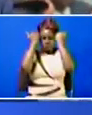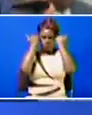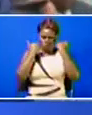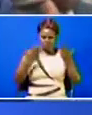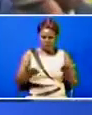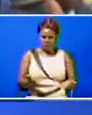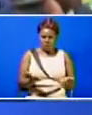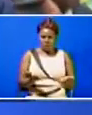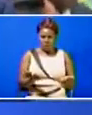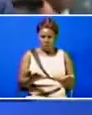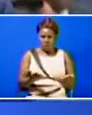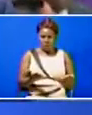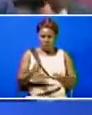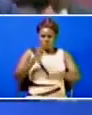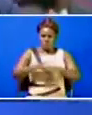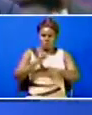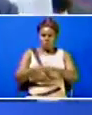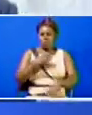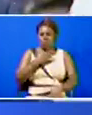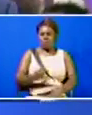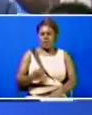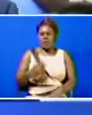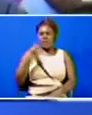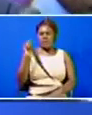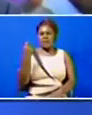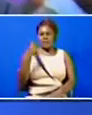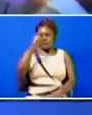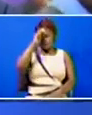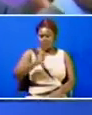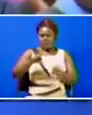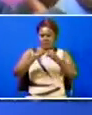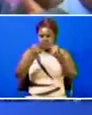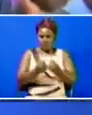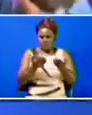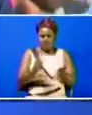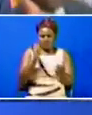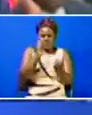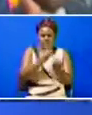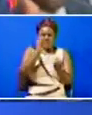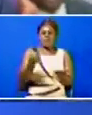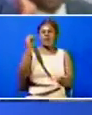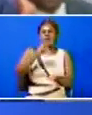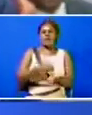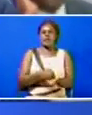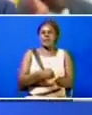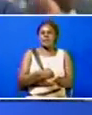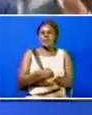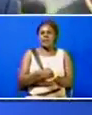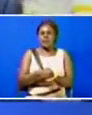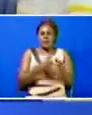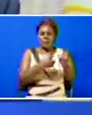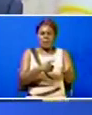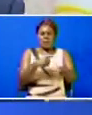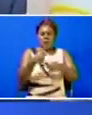corridors, the competence and goodwill of the Kenyan criminal justice system is yet again under test as the prosecution of the graft